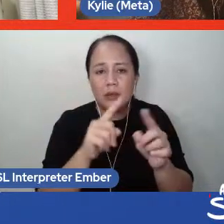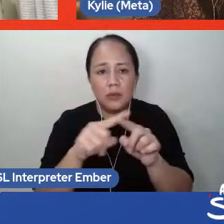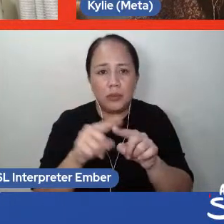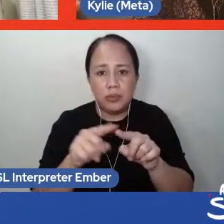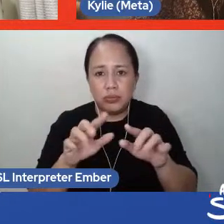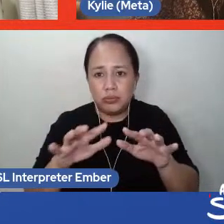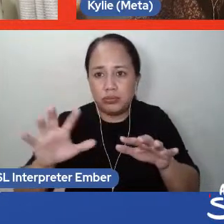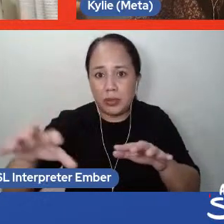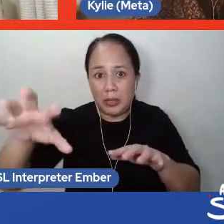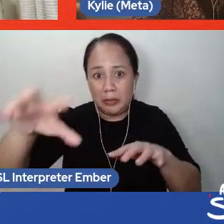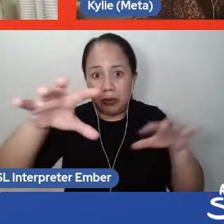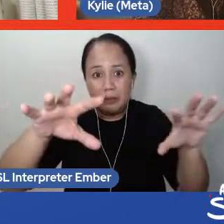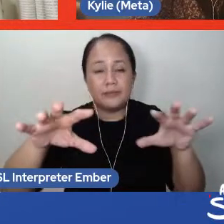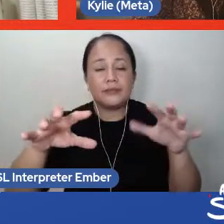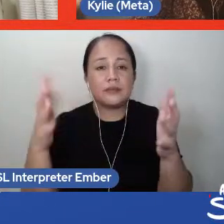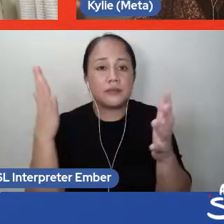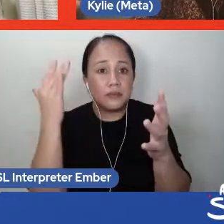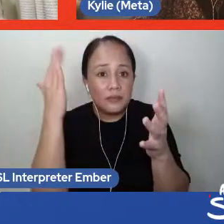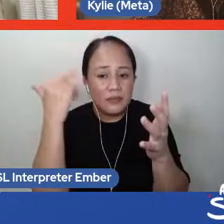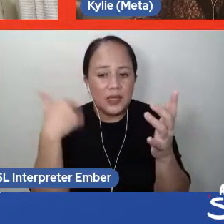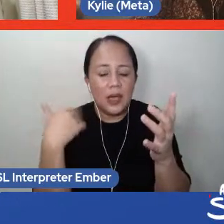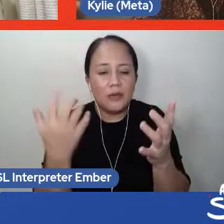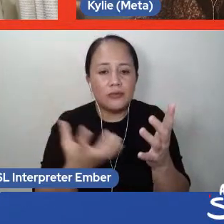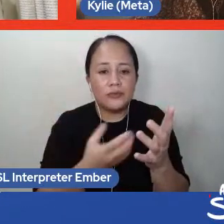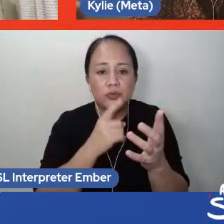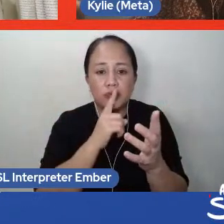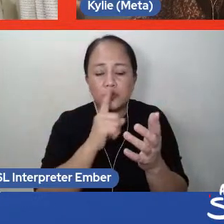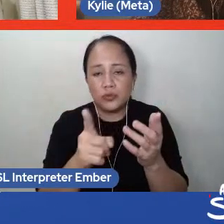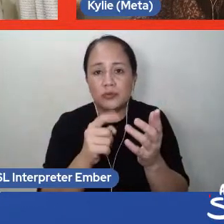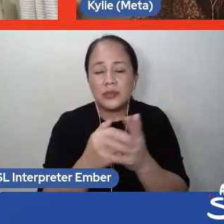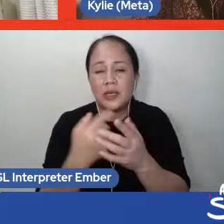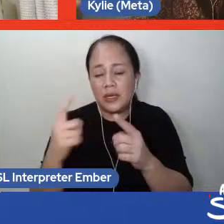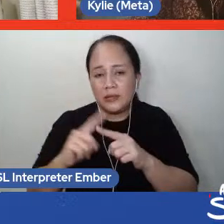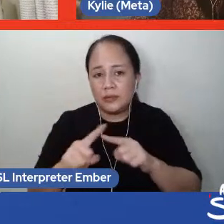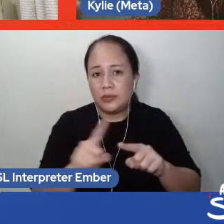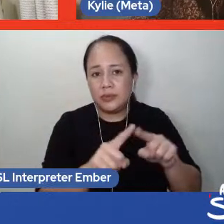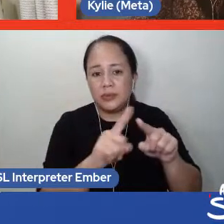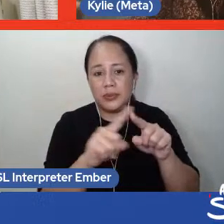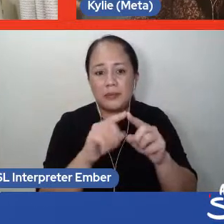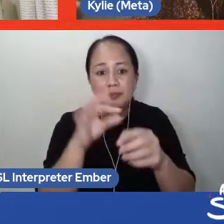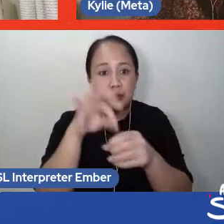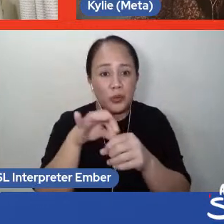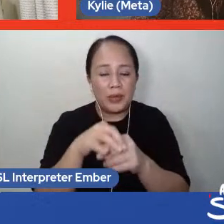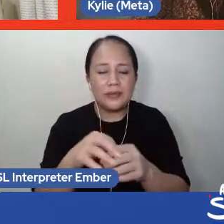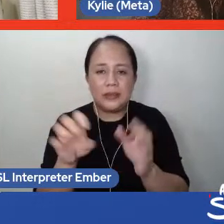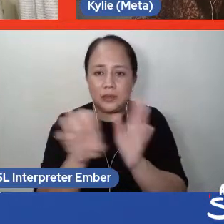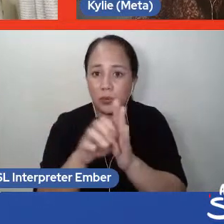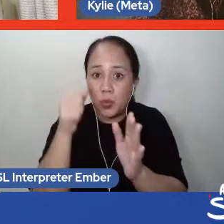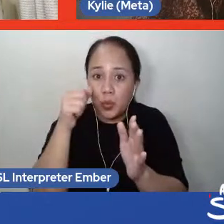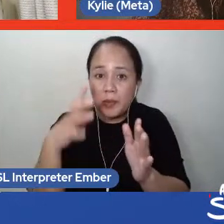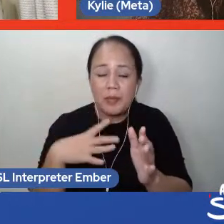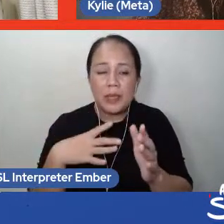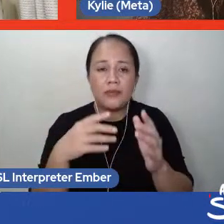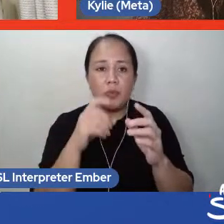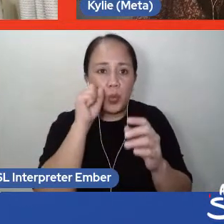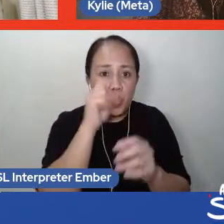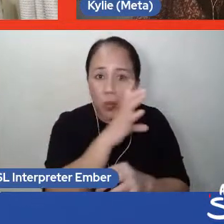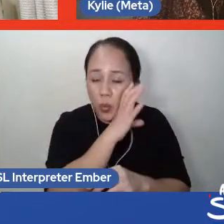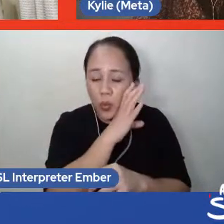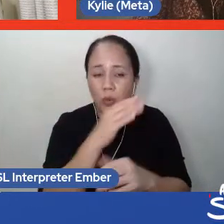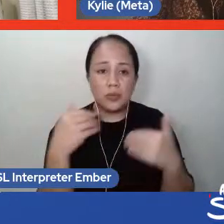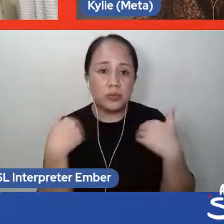demographics, because obviously they will have different programs for women, for the elderly, and for the